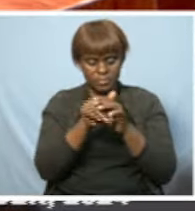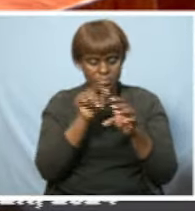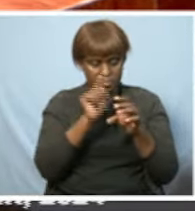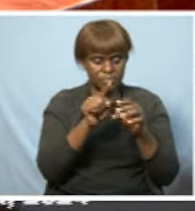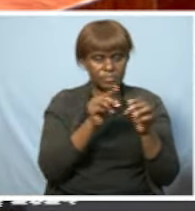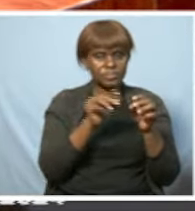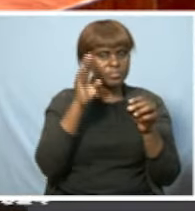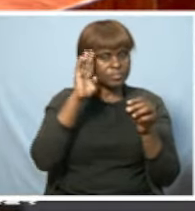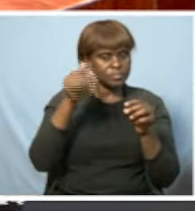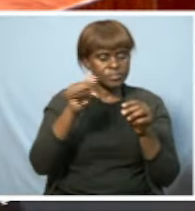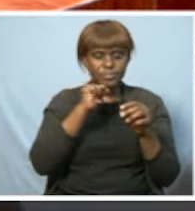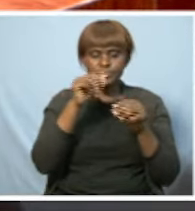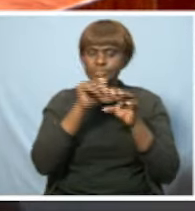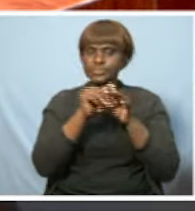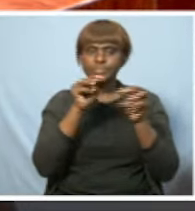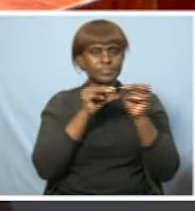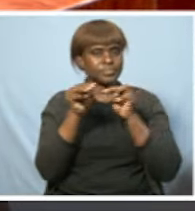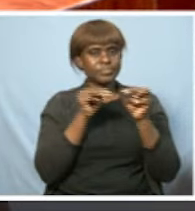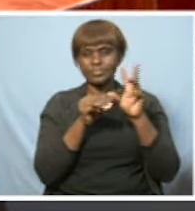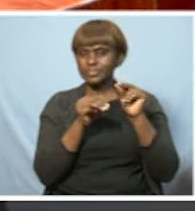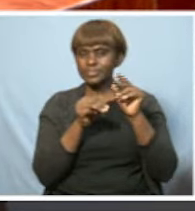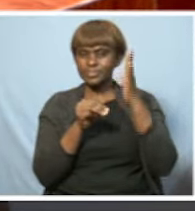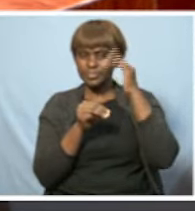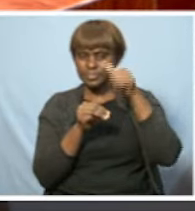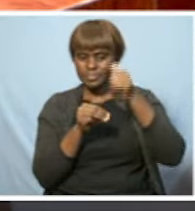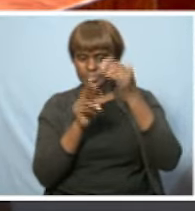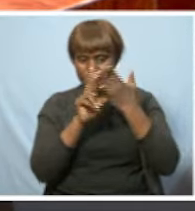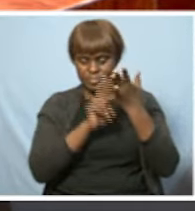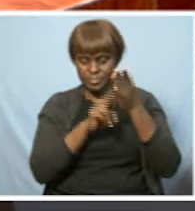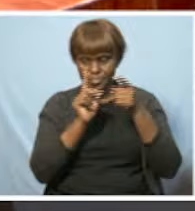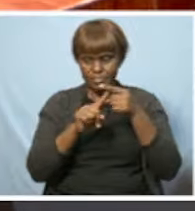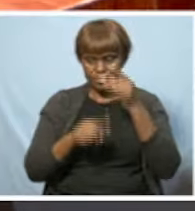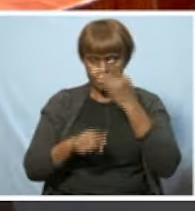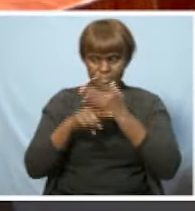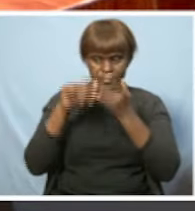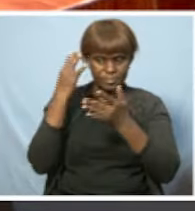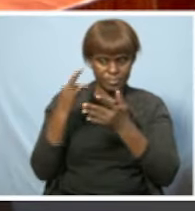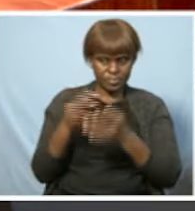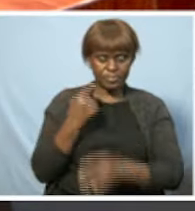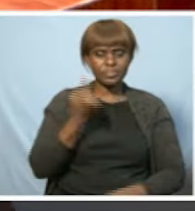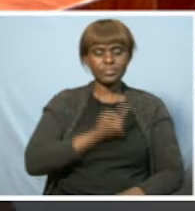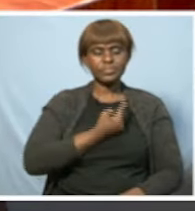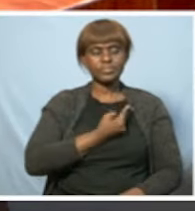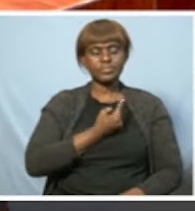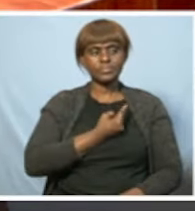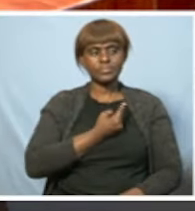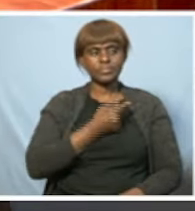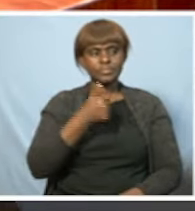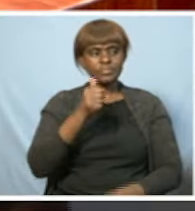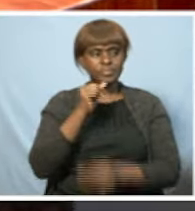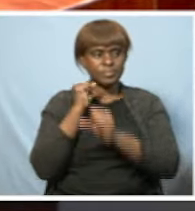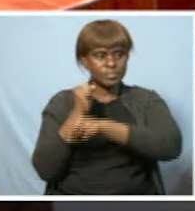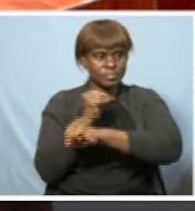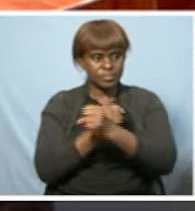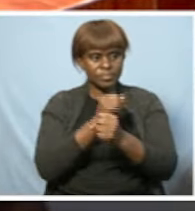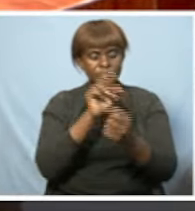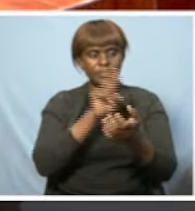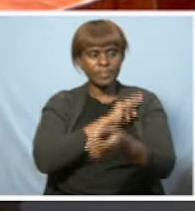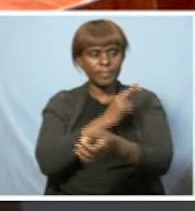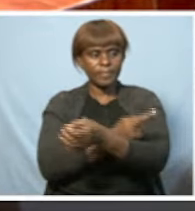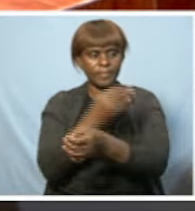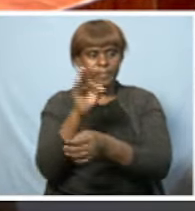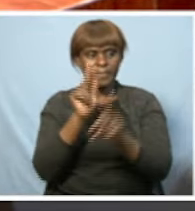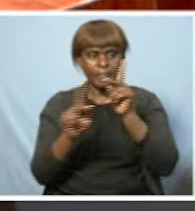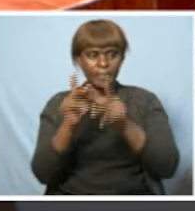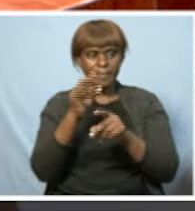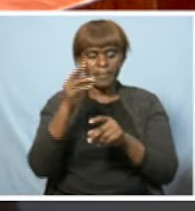Sir, you are not part of management. That's why you report to the town clerk alone, so that you safeguard the resources of the people